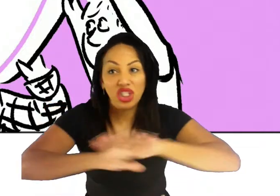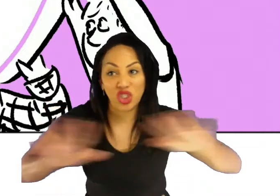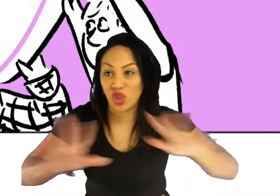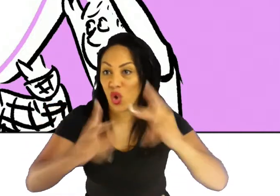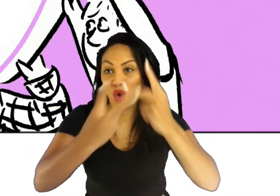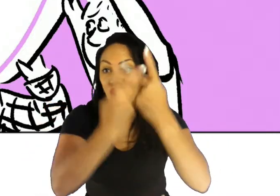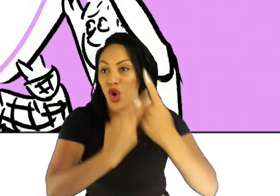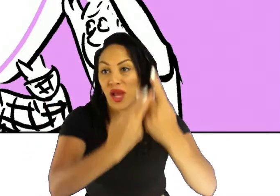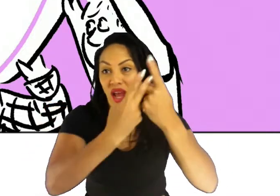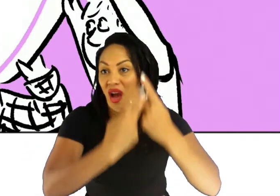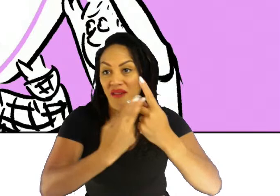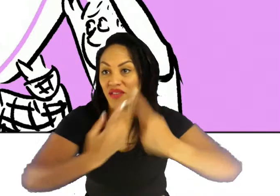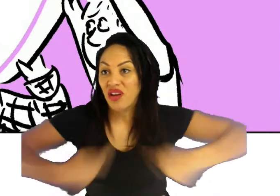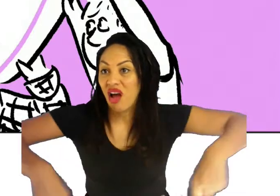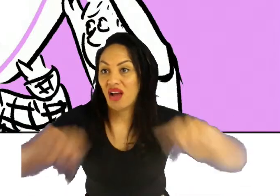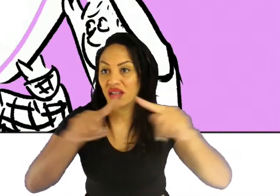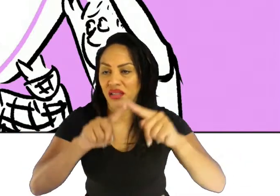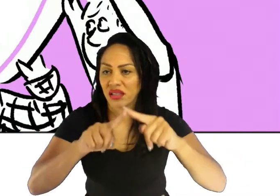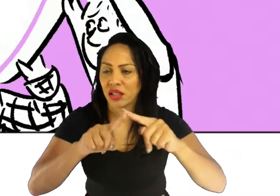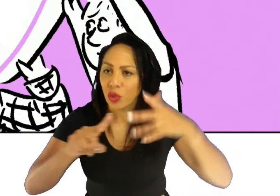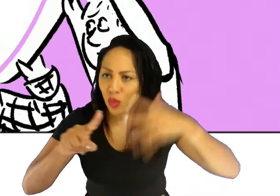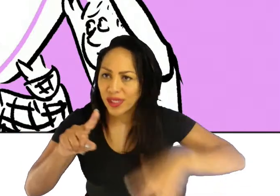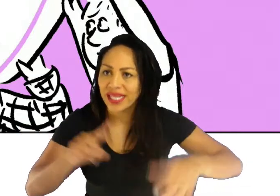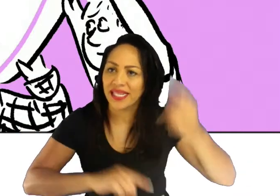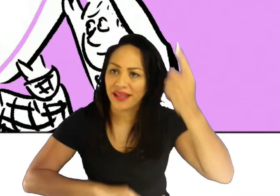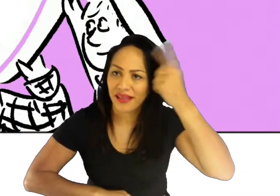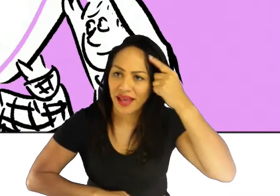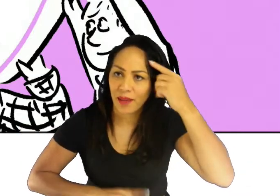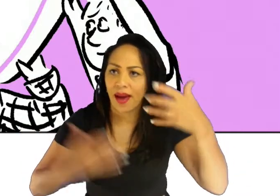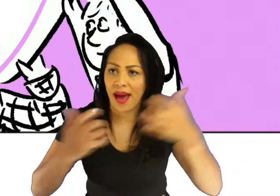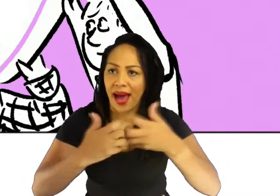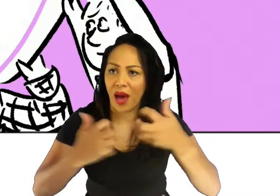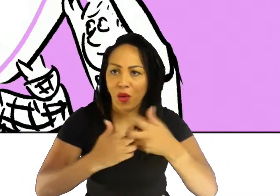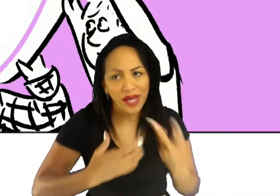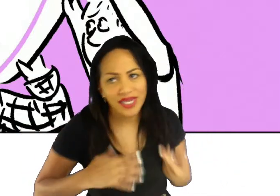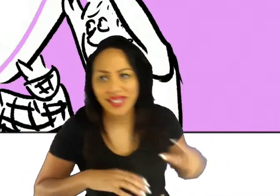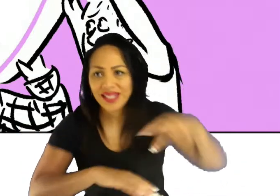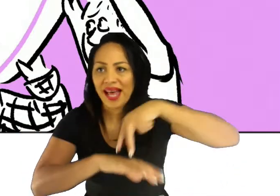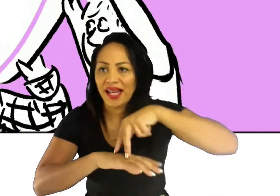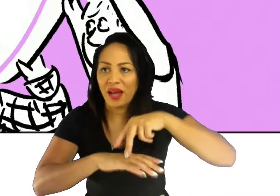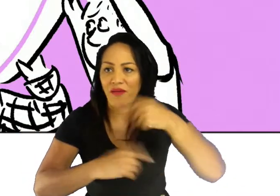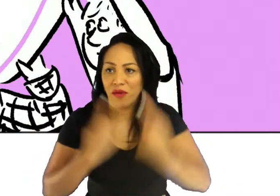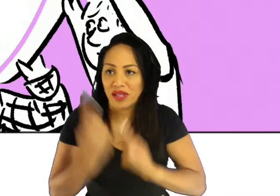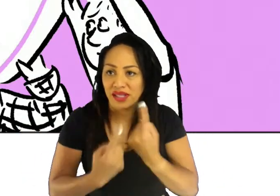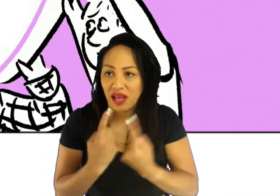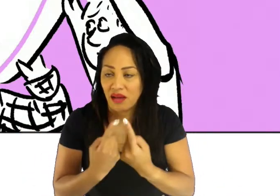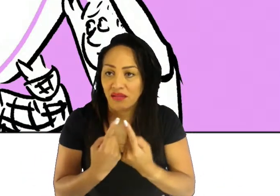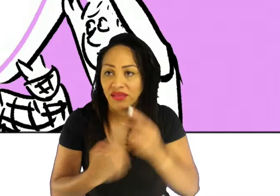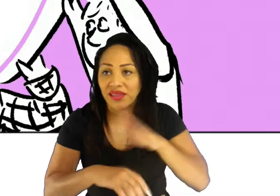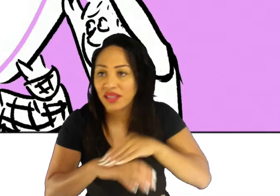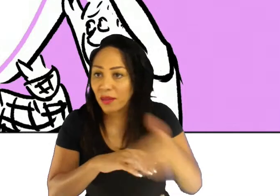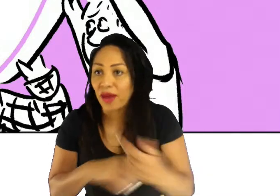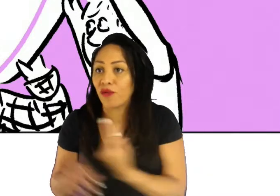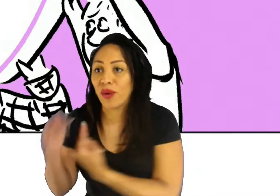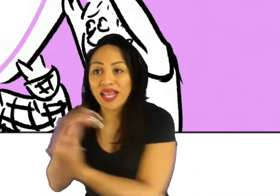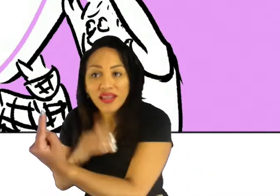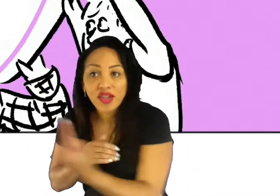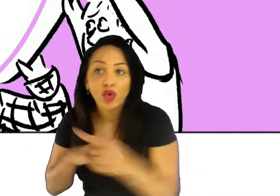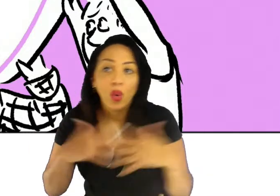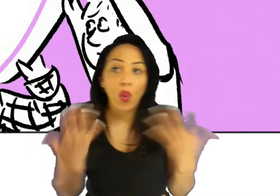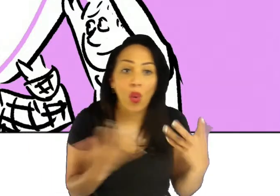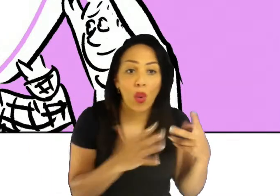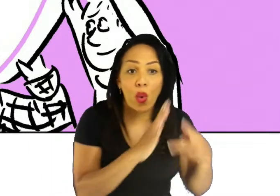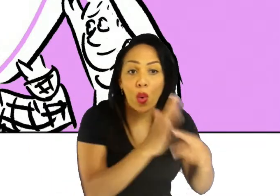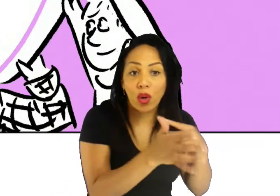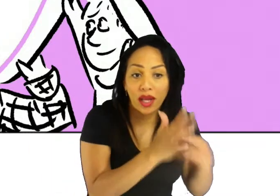stand up for ourselves. We need to support each other, whether we're an individual or an organization that has care specifically